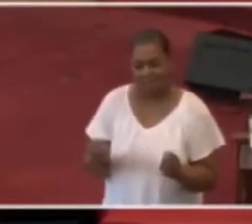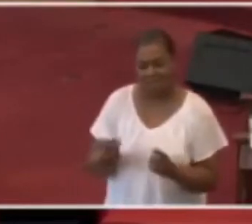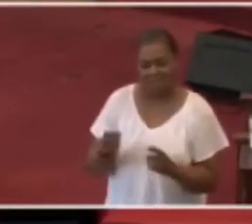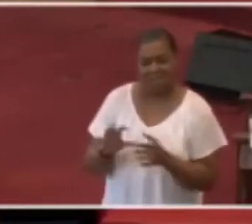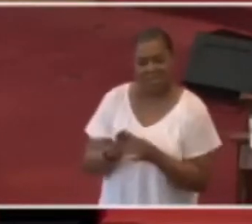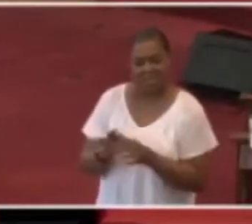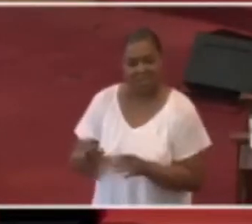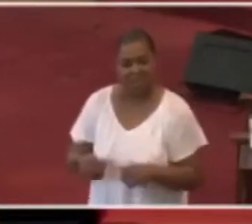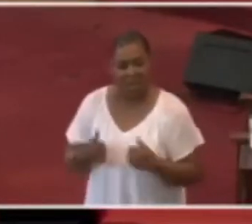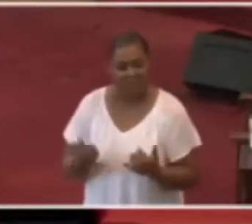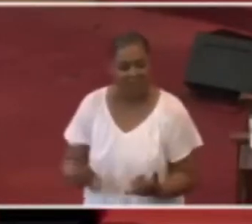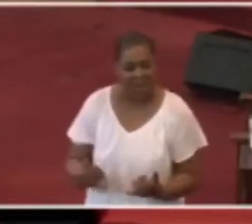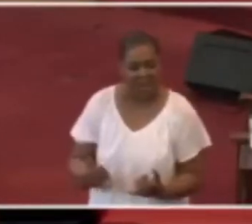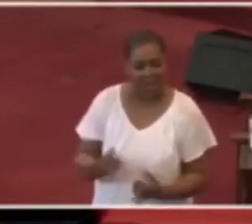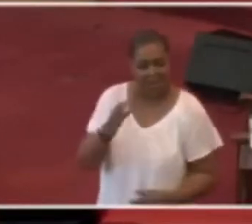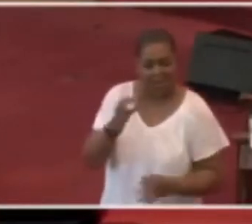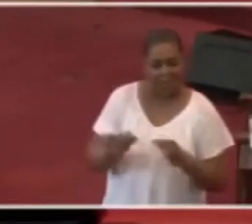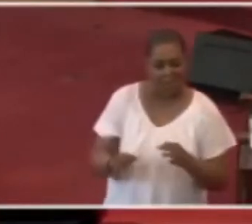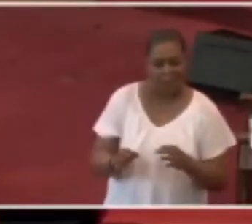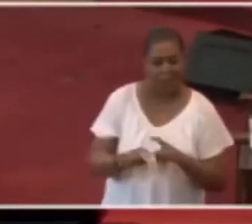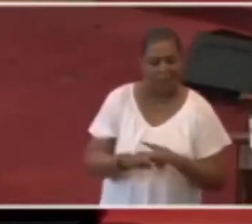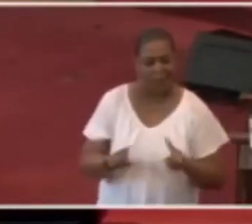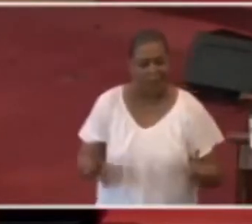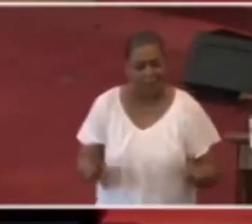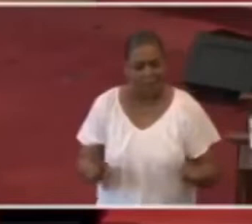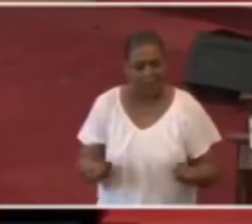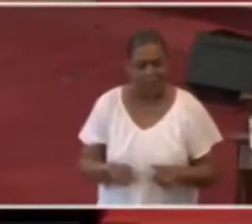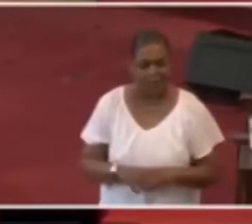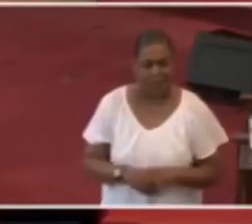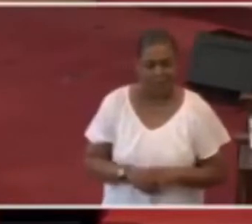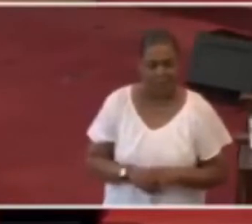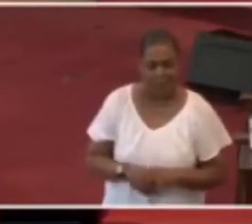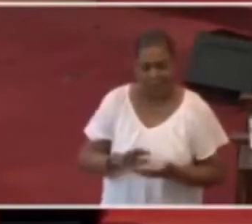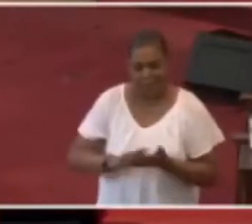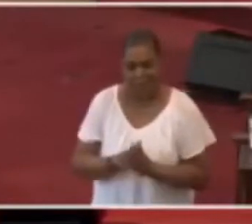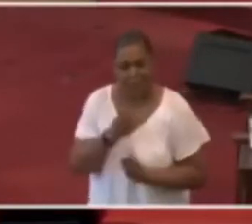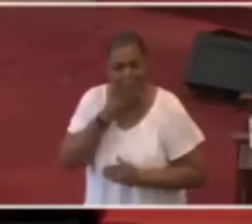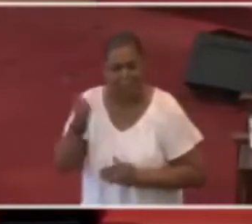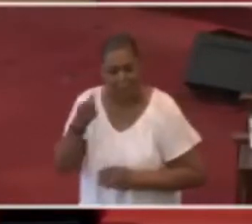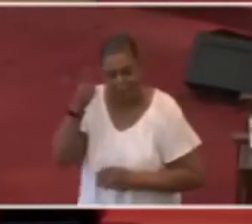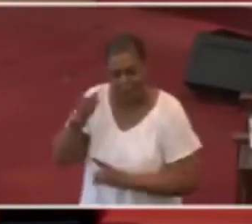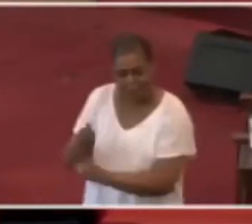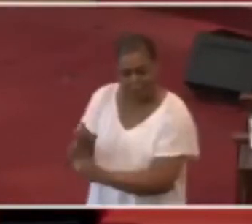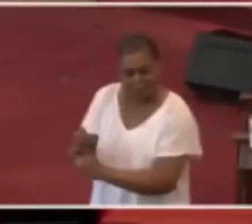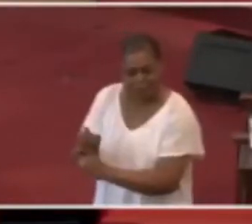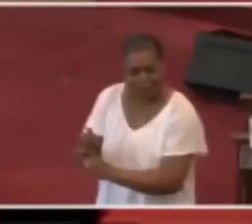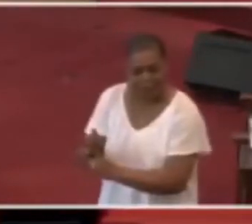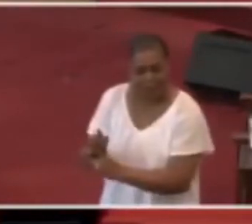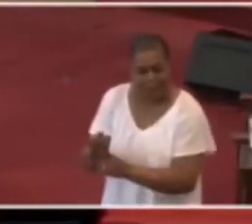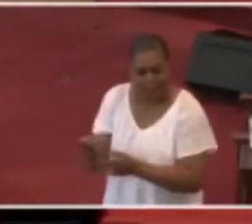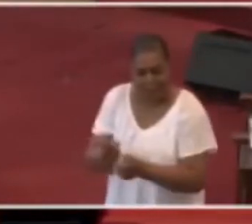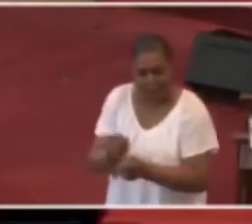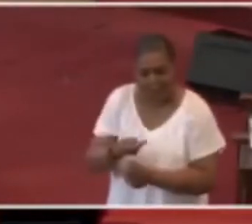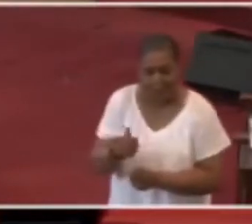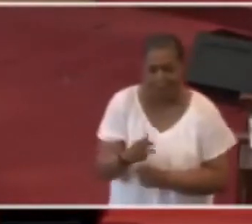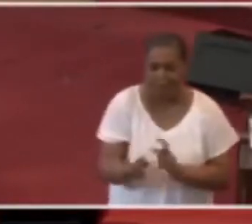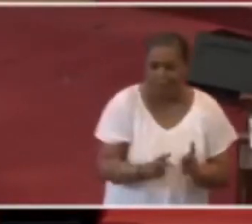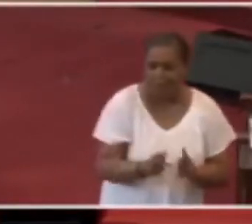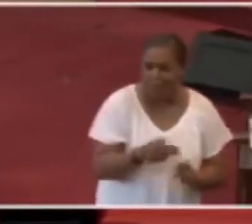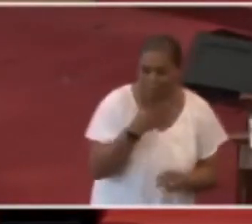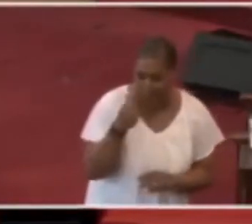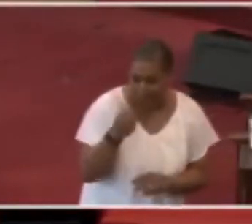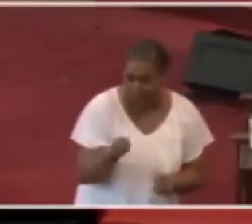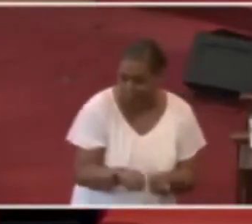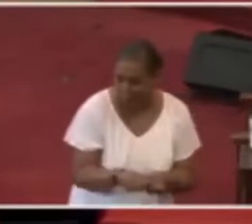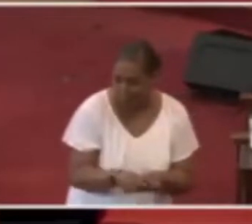different direction, to make some different life-changing decisions, to be better to herself and to manage other people a whole